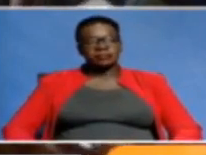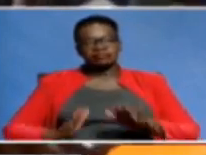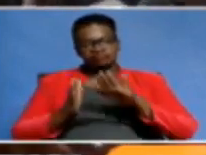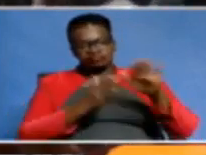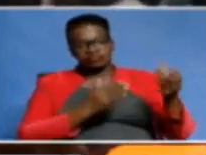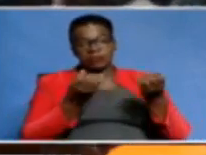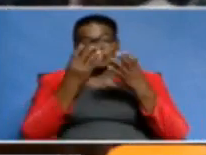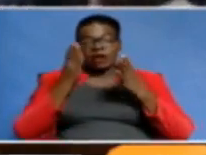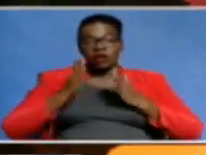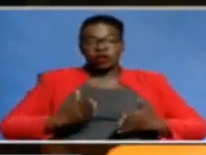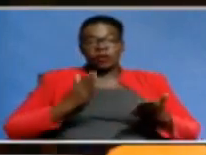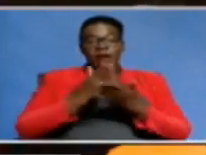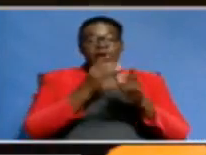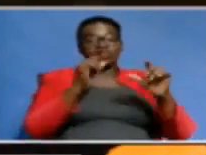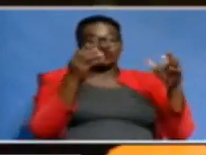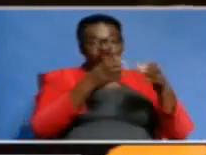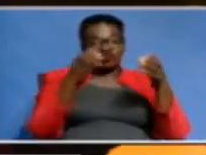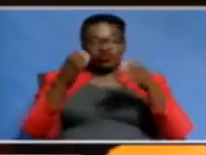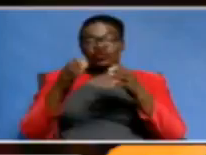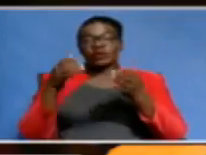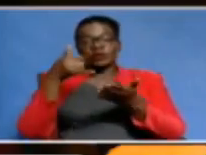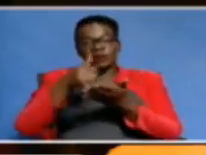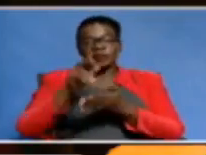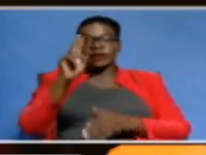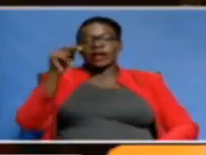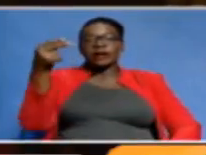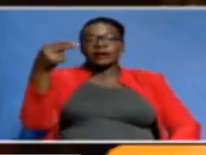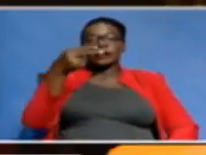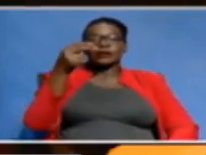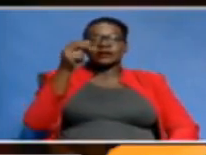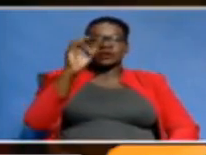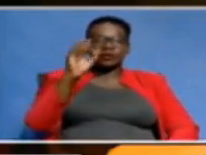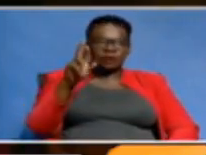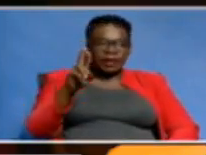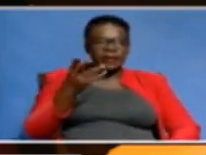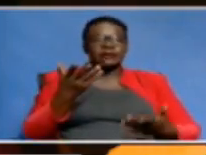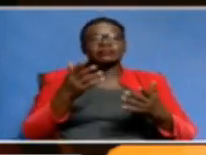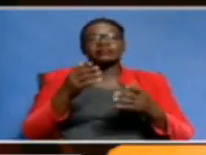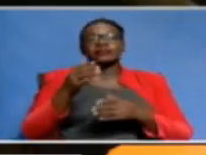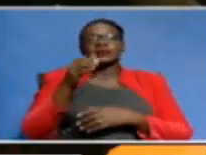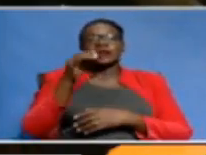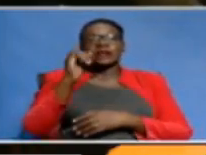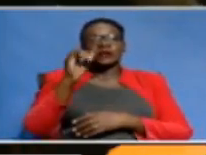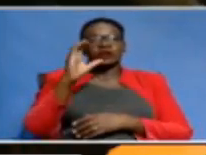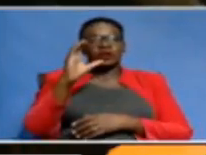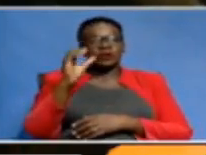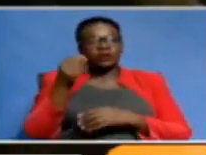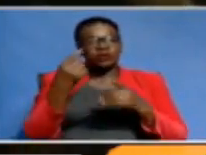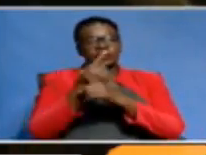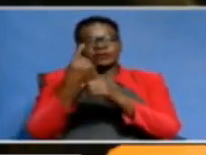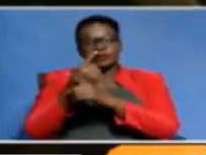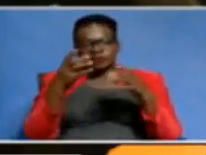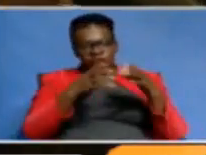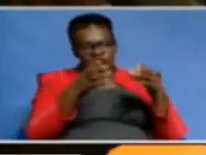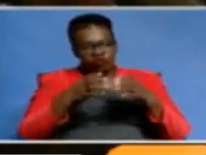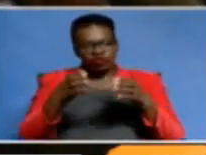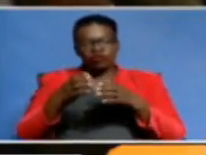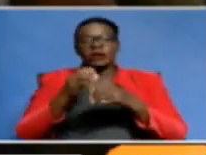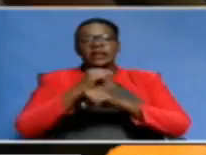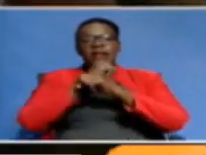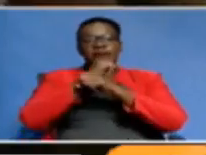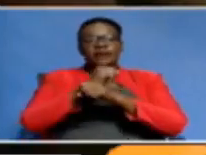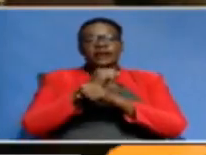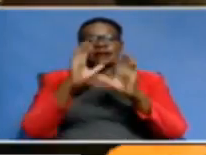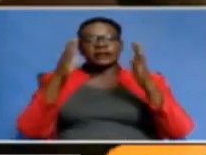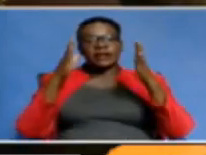Several human rights groups, among them the Kenya National Commission of Human Rights, International Commission of Jurists and National Coalition of Human Rights Defenders, marked